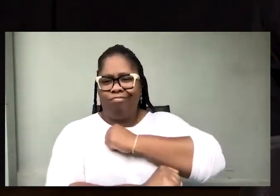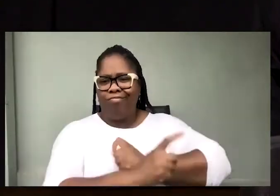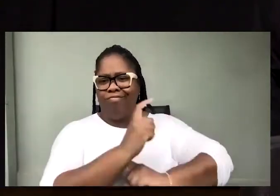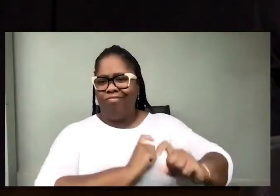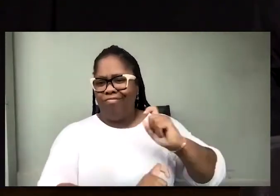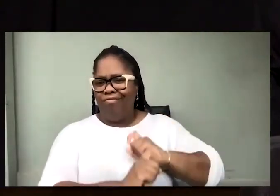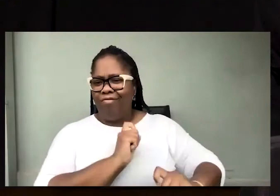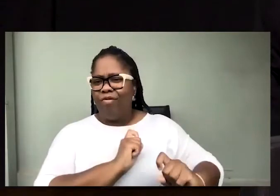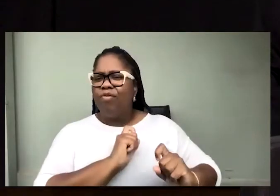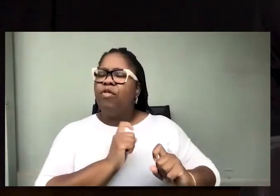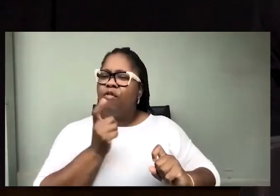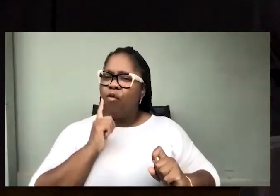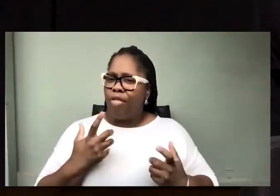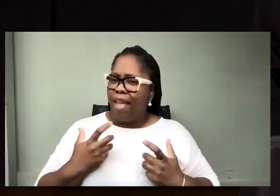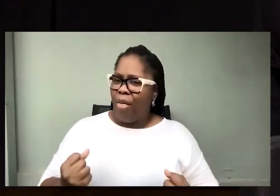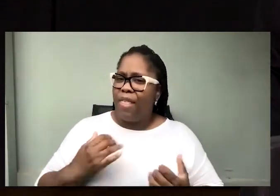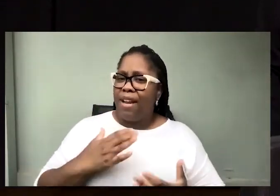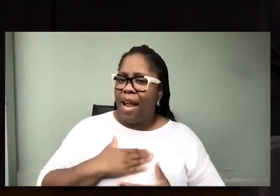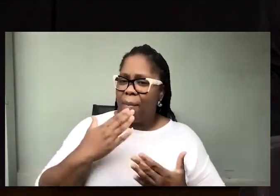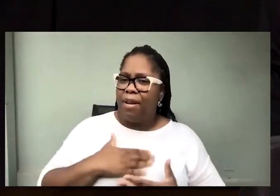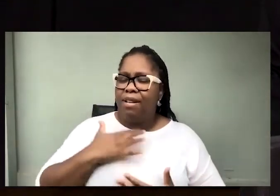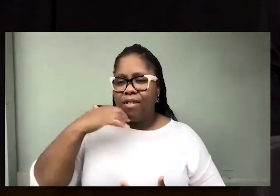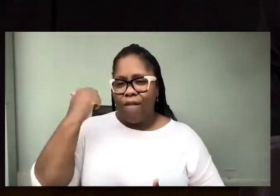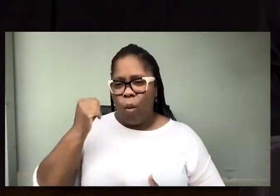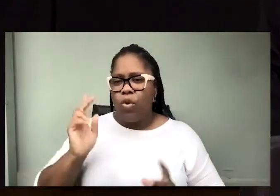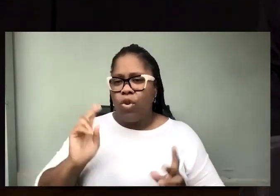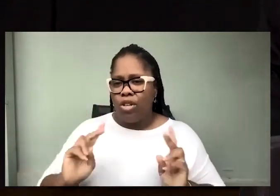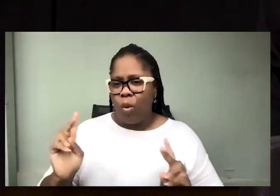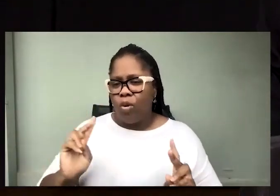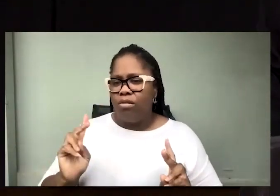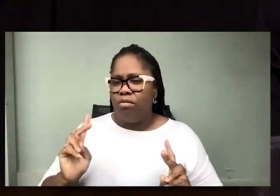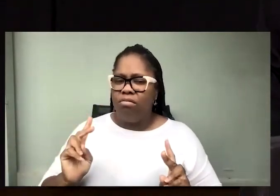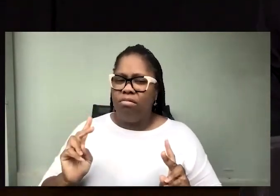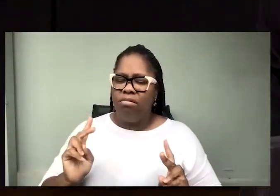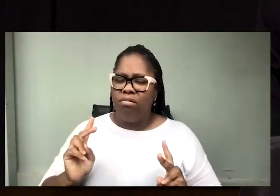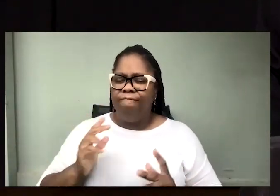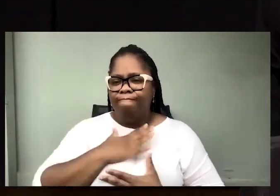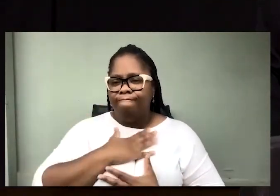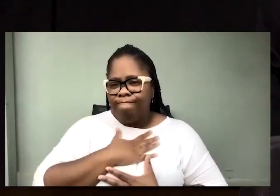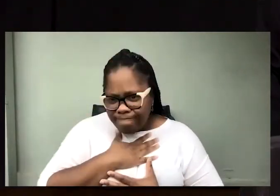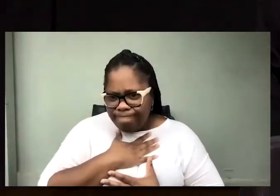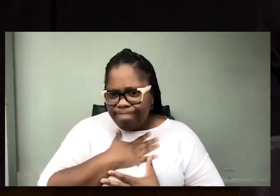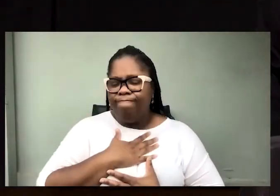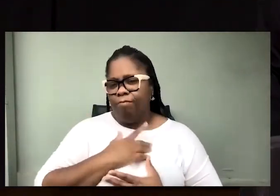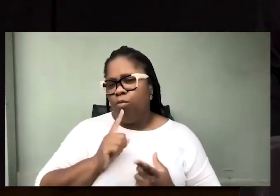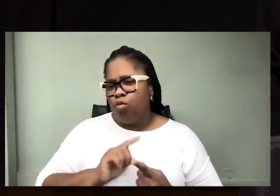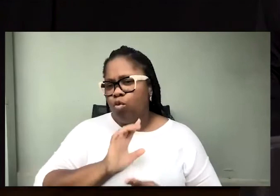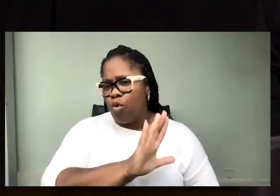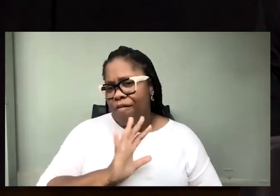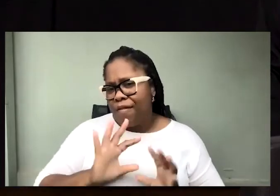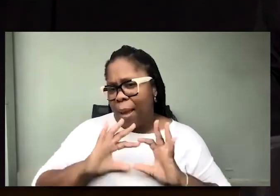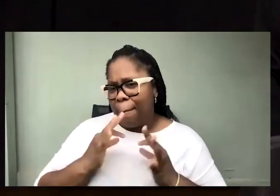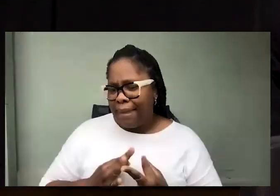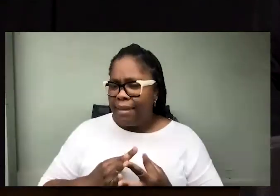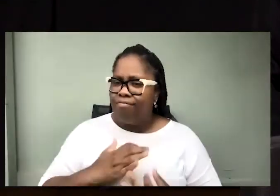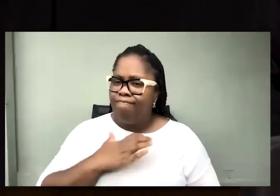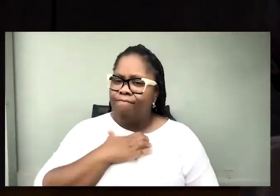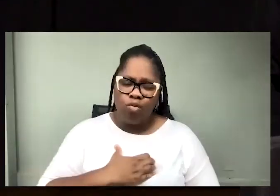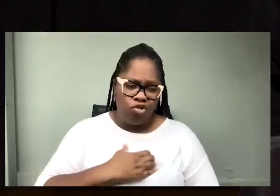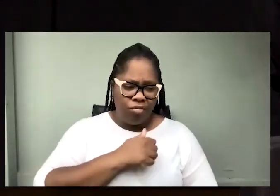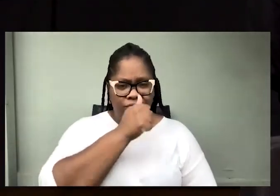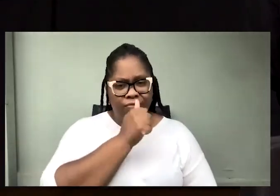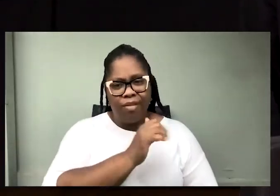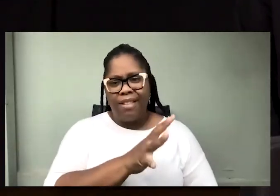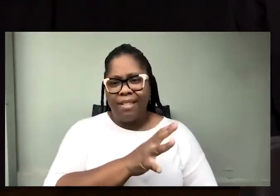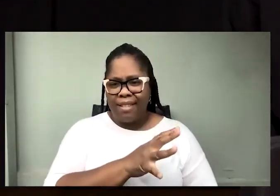to the health and happiness of older adults. We extend our sincere condolences to her family, and we wish her Godspeed